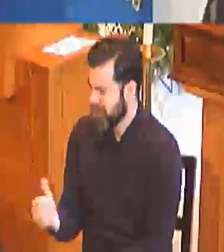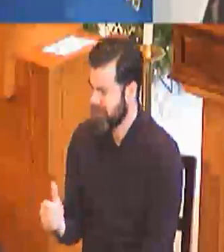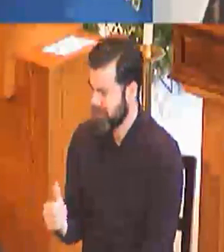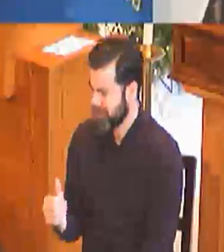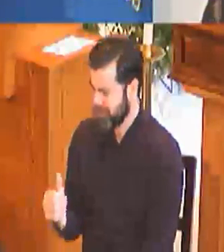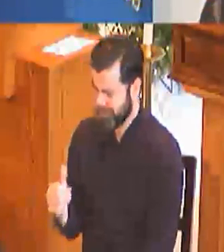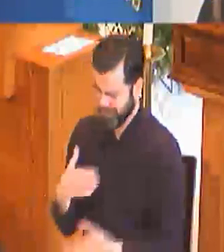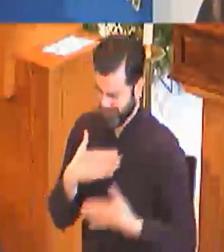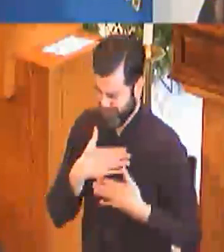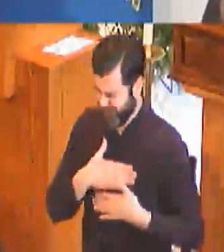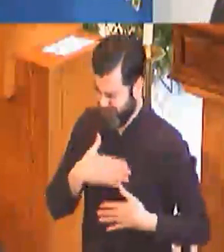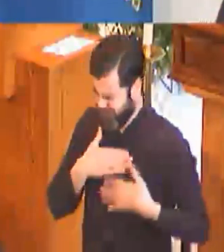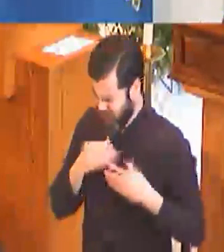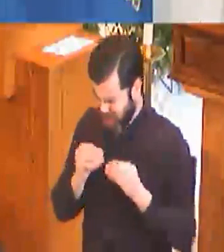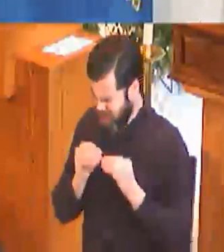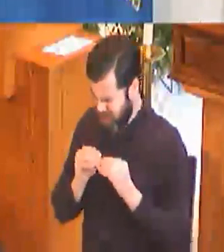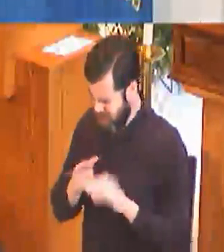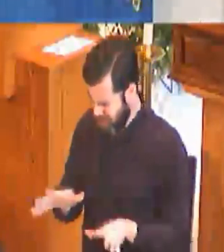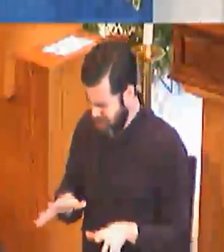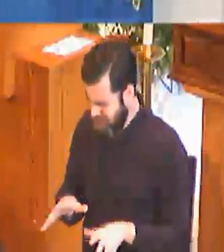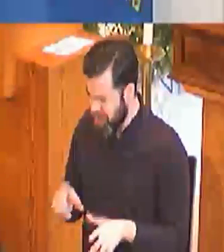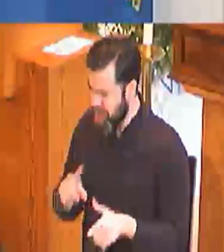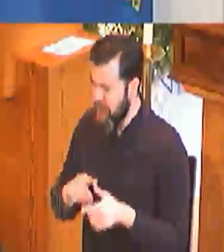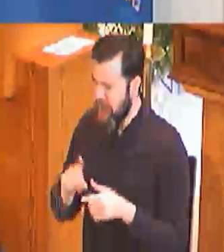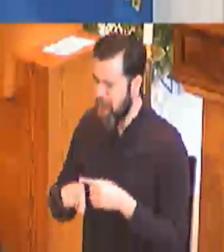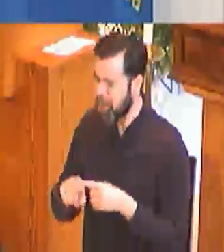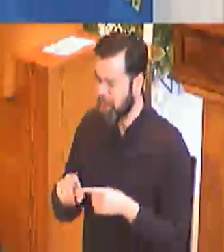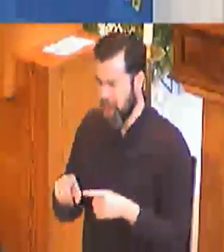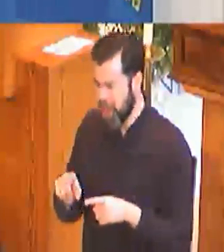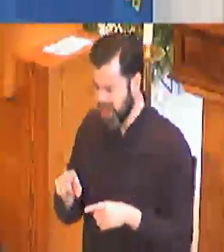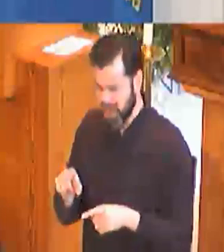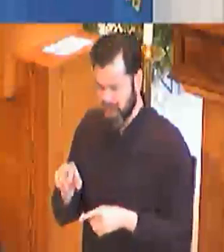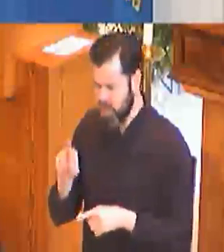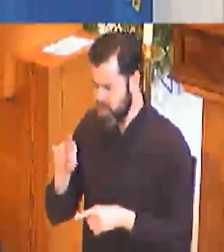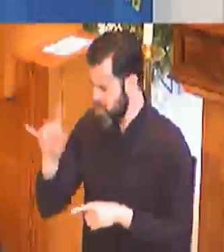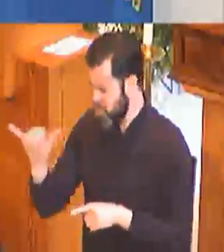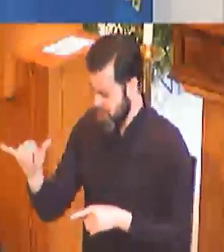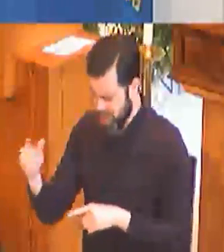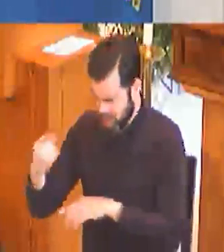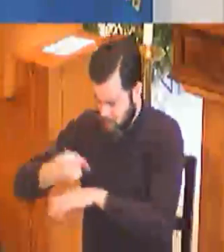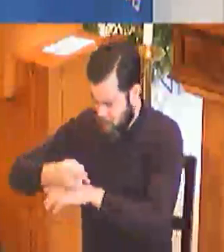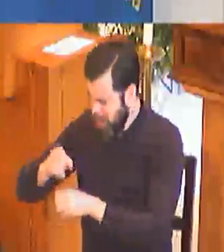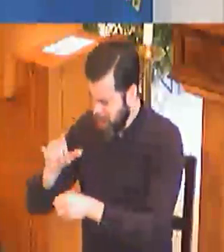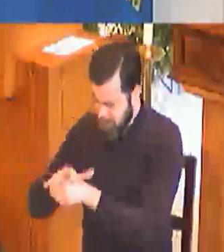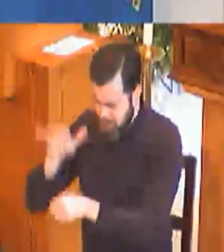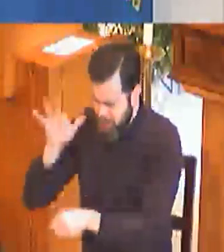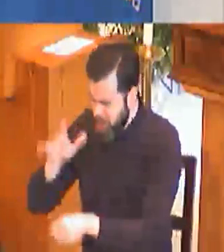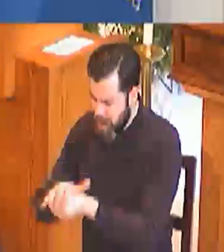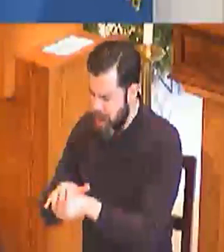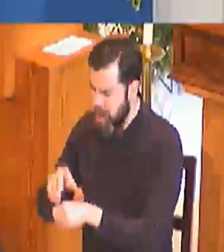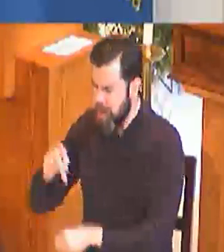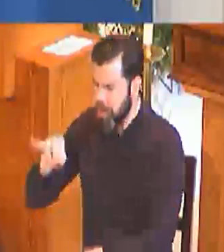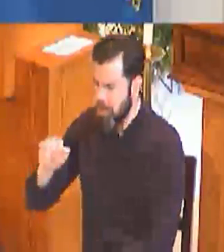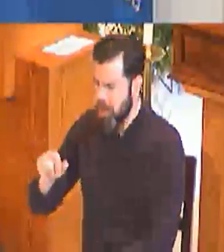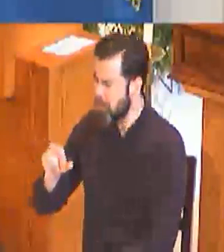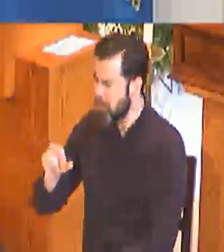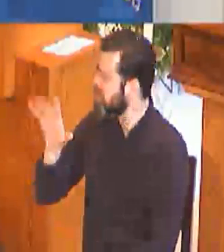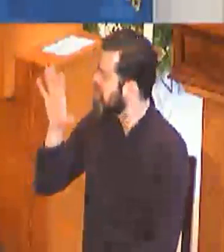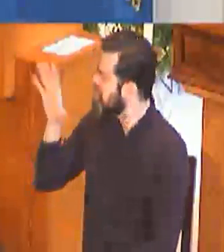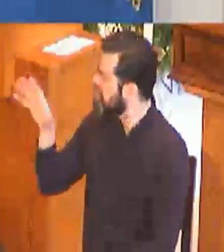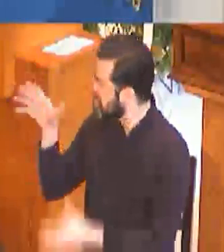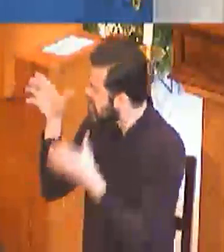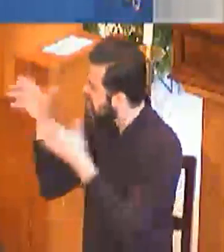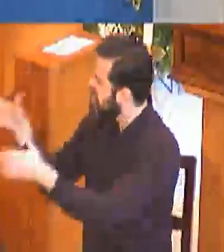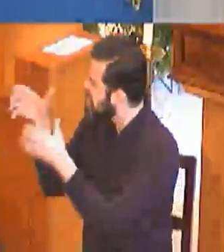experience anymore. And one day, in a fit of rage, Rocky grabbed Pip and says, if I gotta stay here